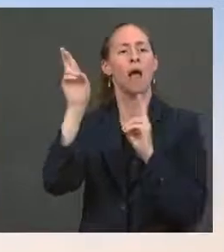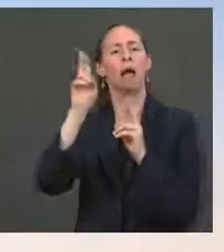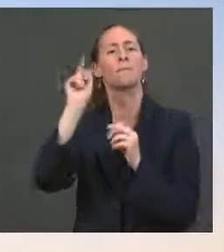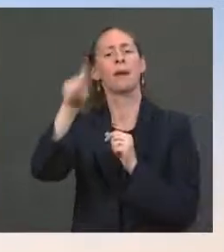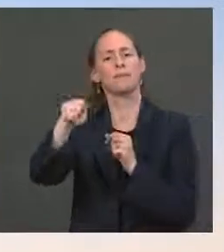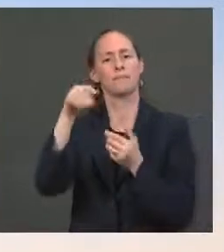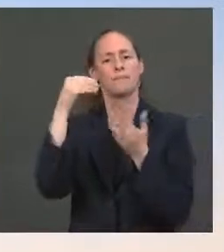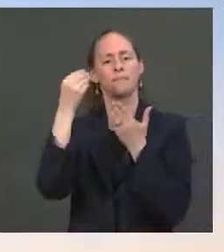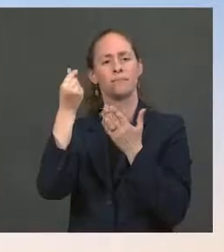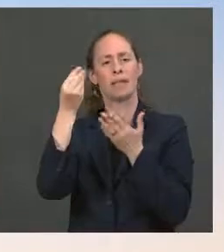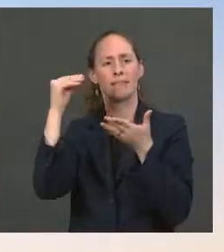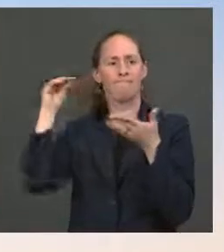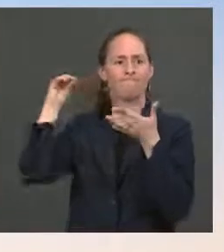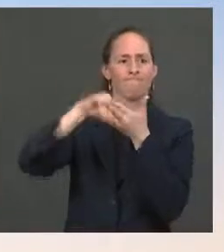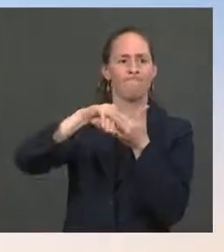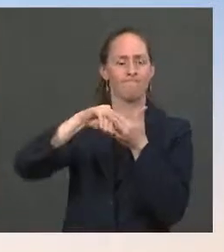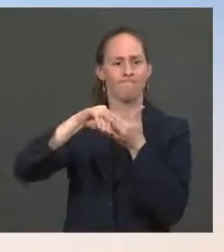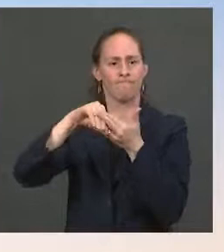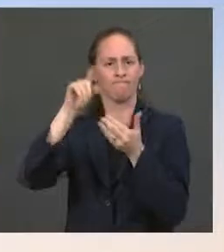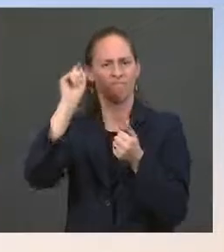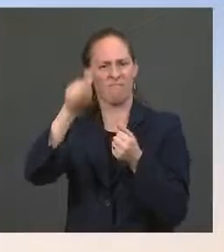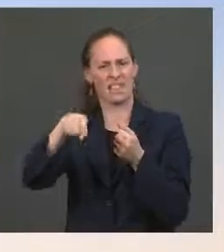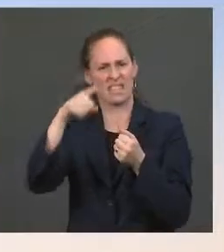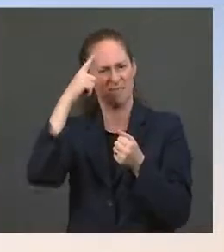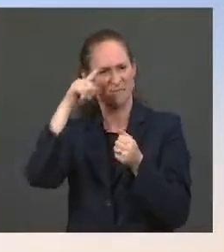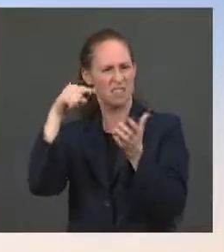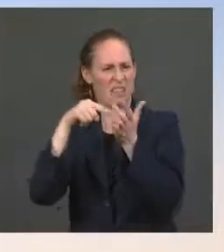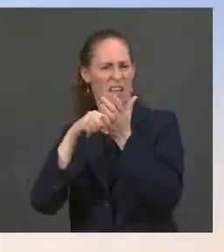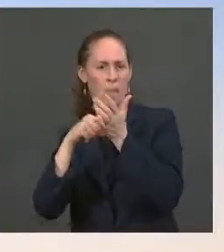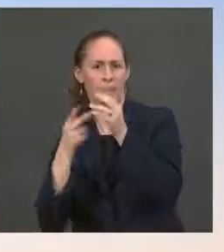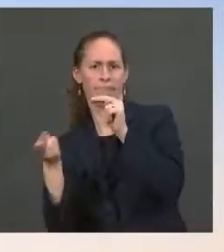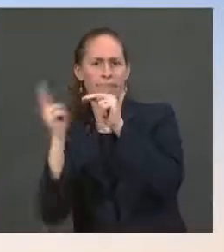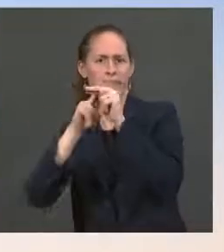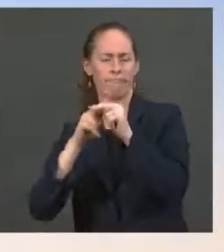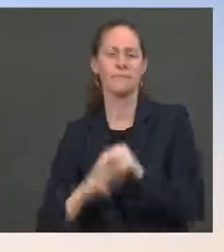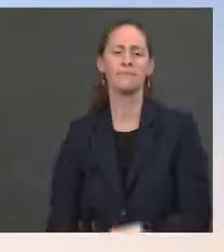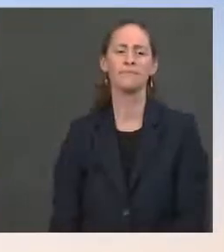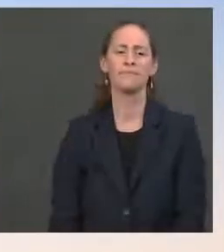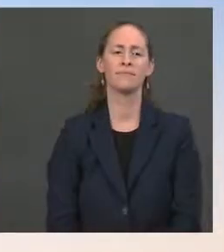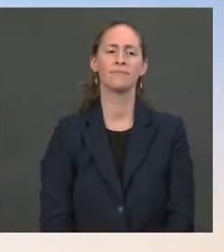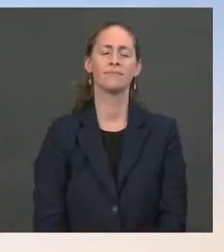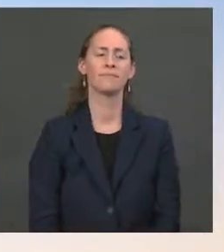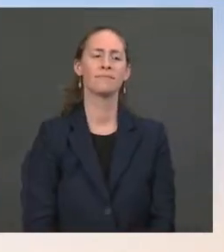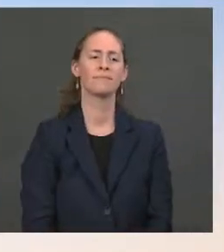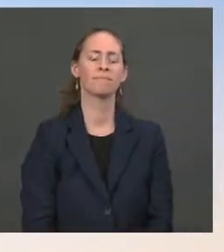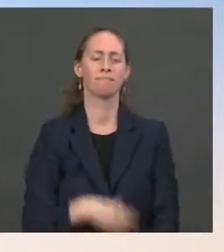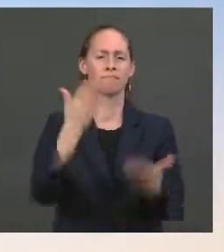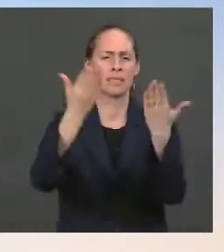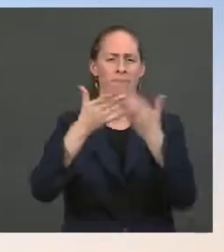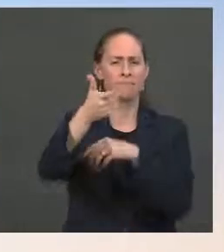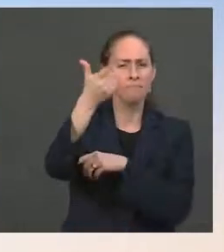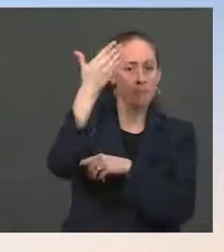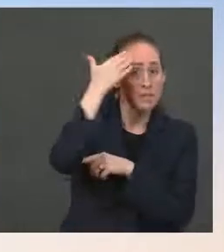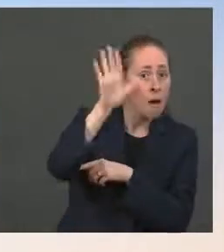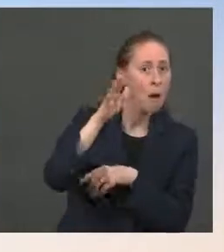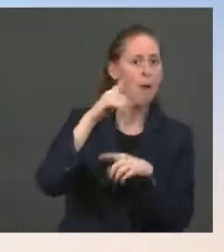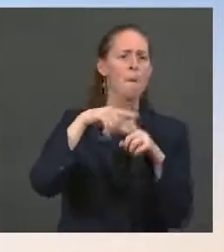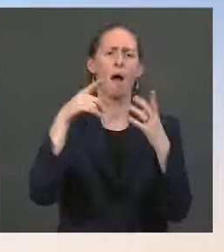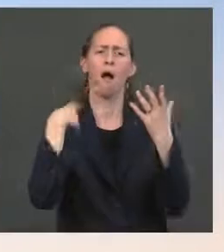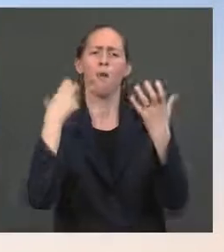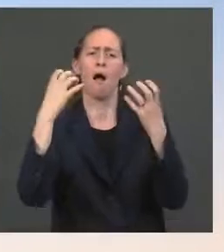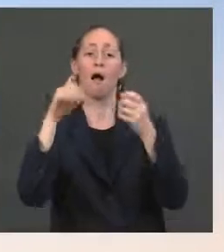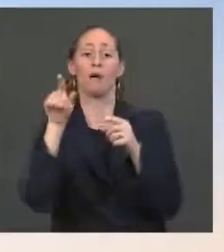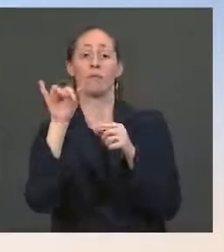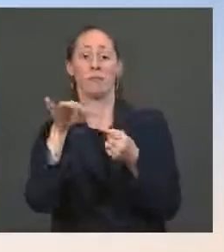what the debt ceiling increase would be. Well, the reason why, obviously, as you know, but others may not, it would be a separate reconciliation bill,